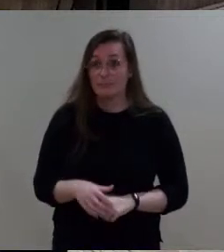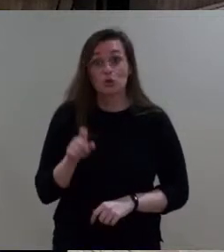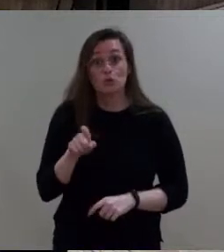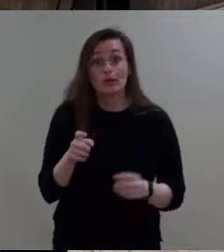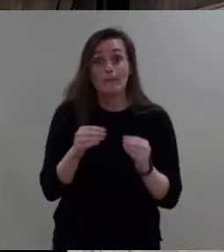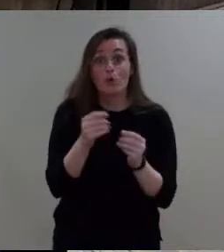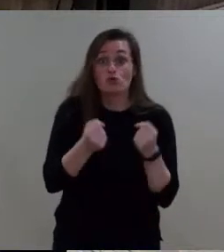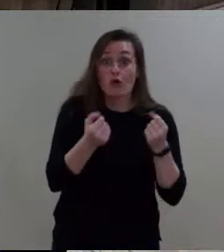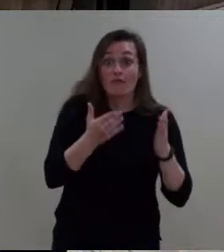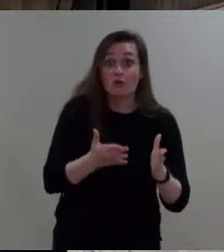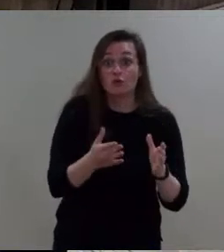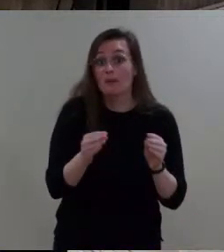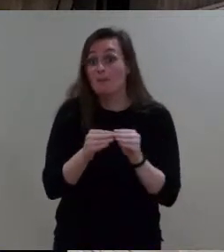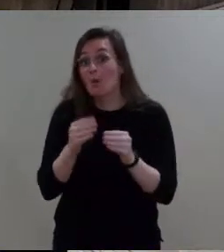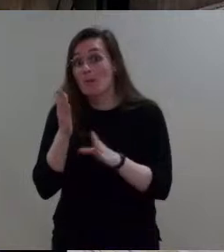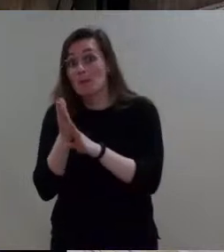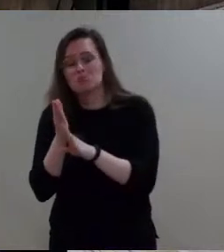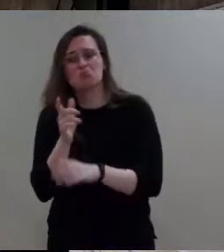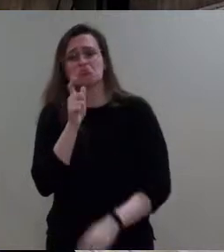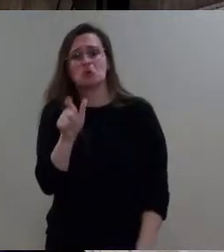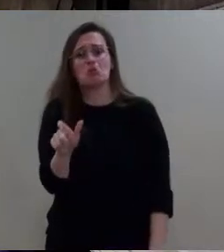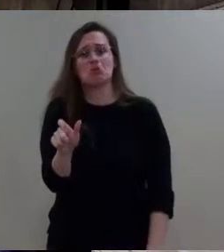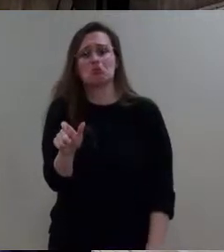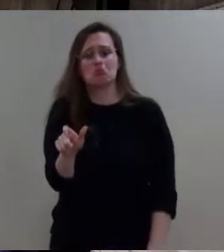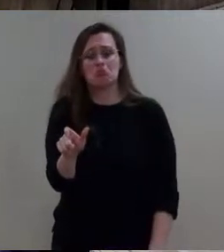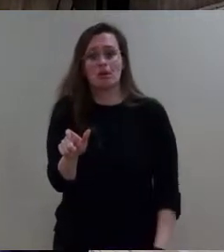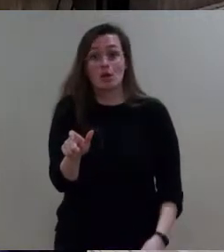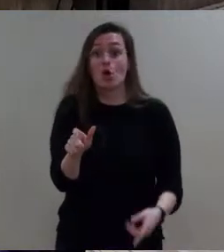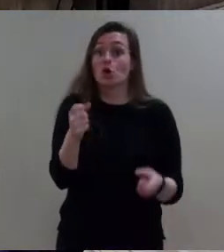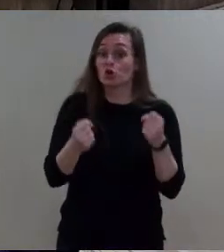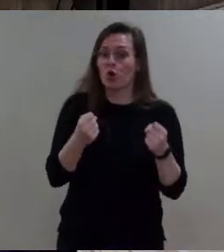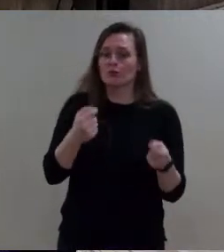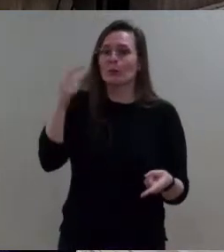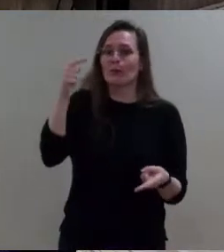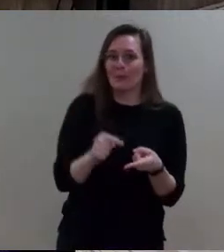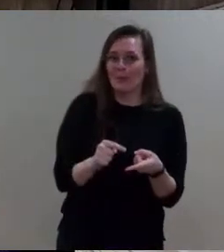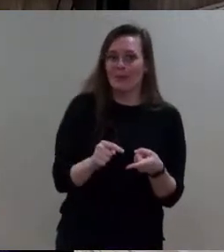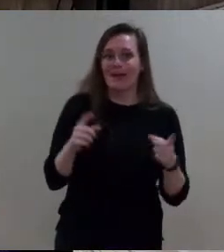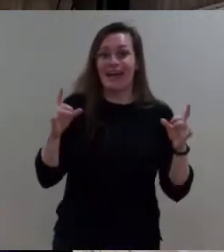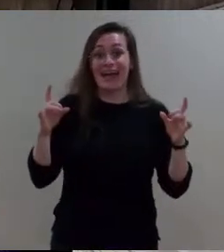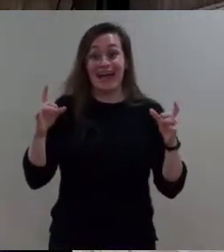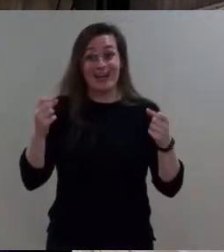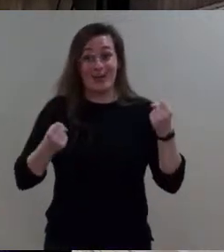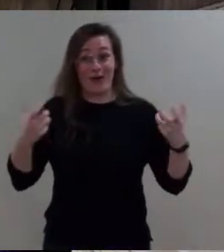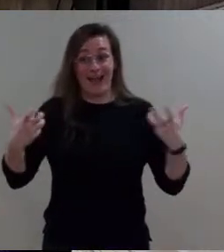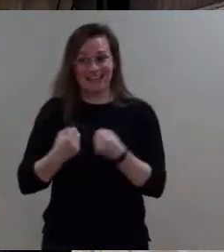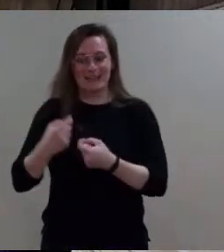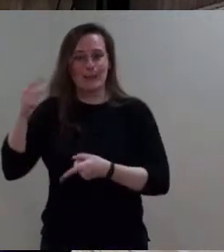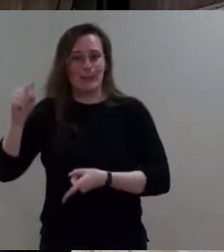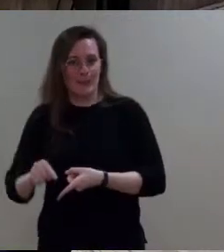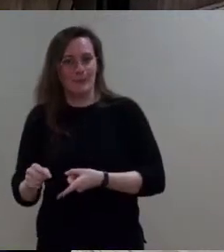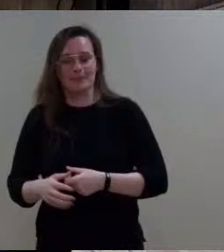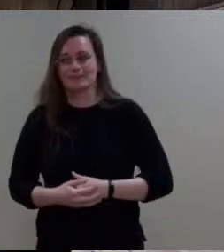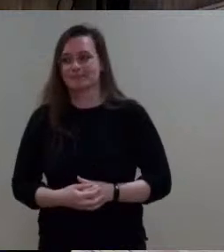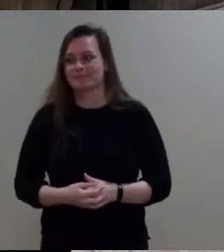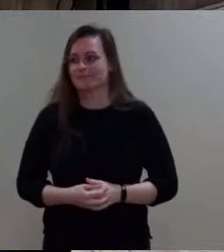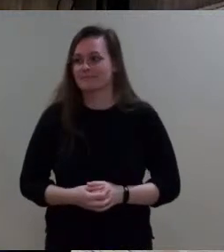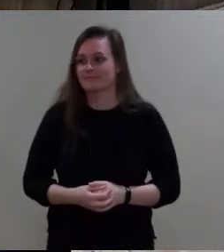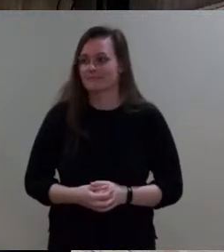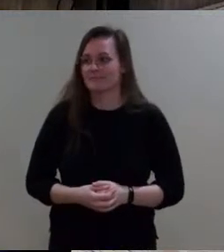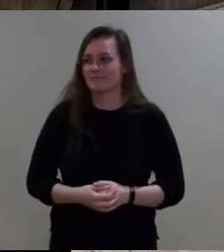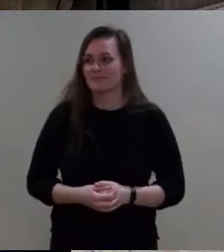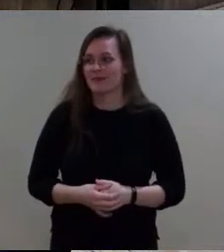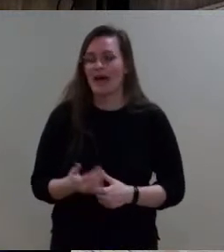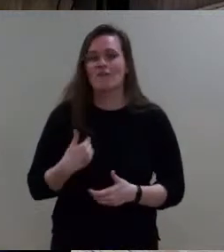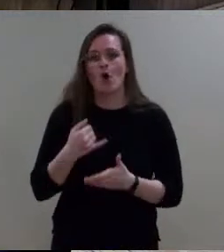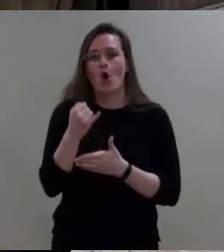drivers, with also seeing less cars and less accidents. They had a art residency